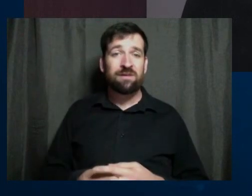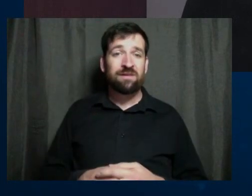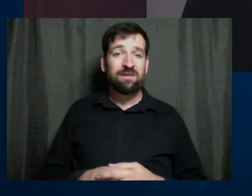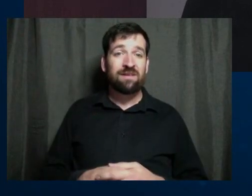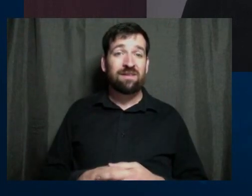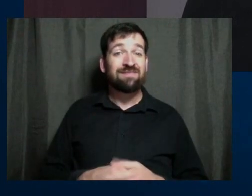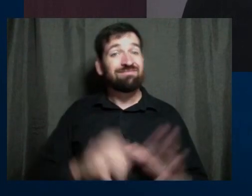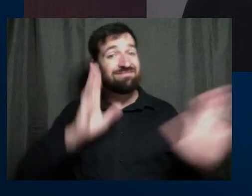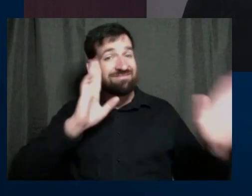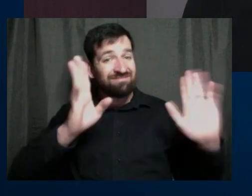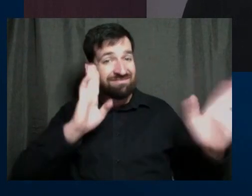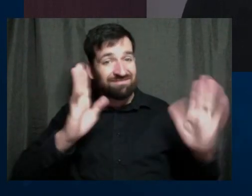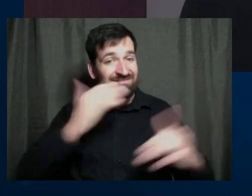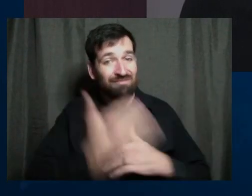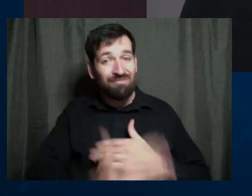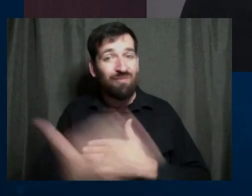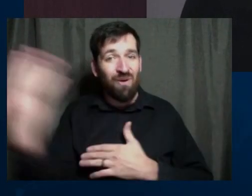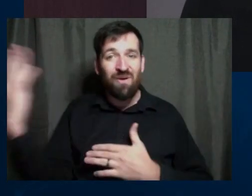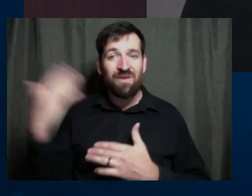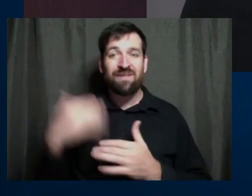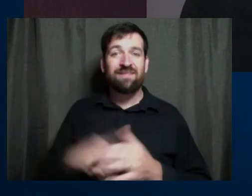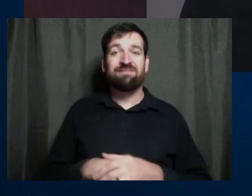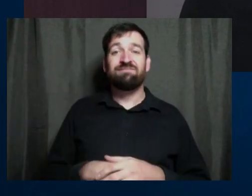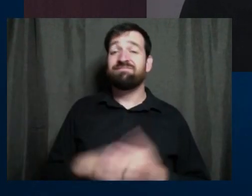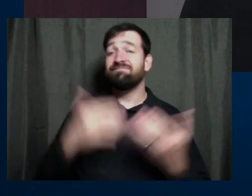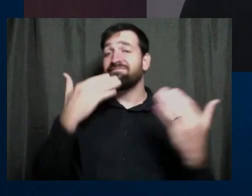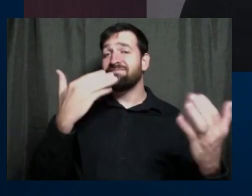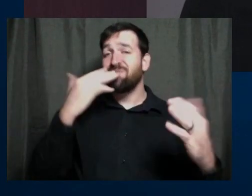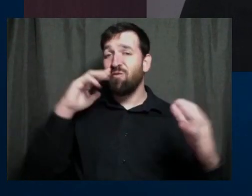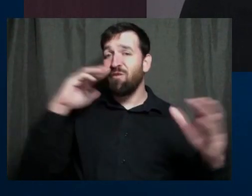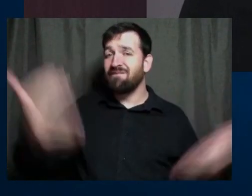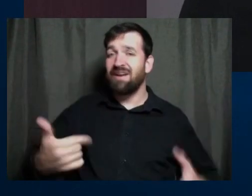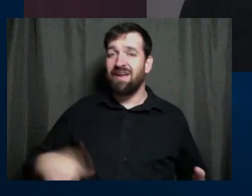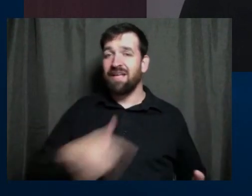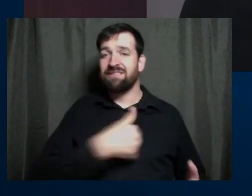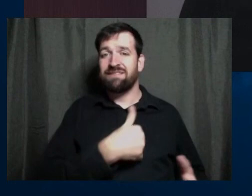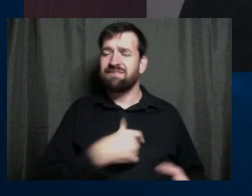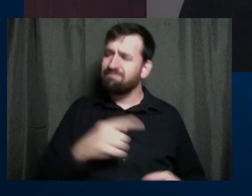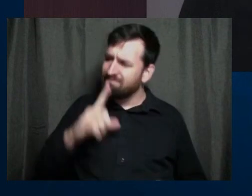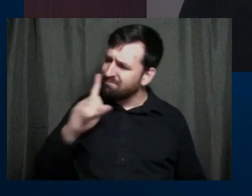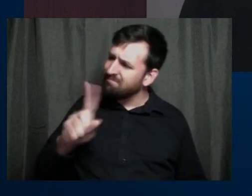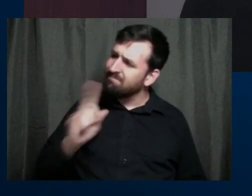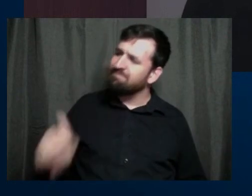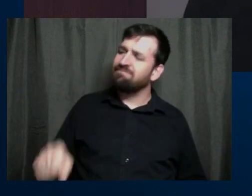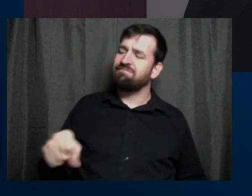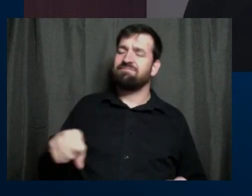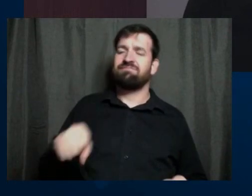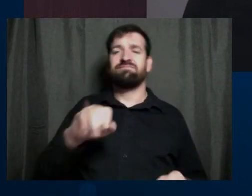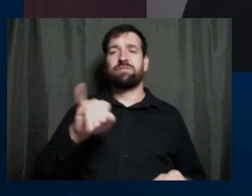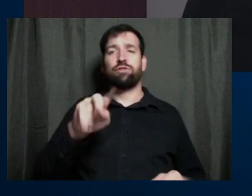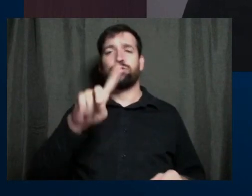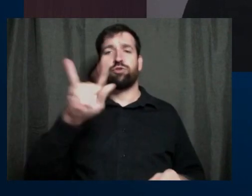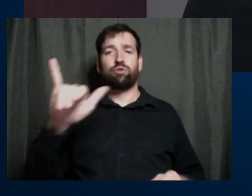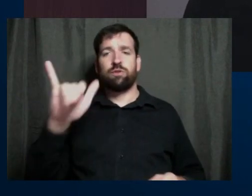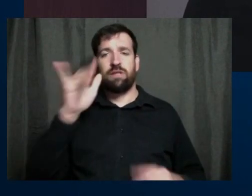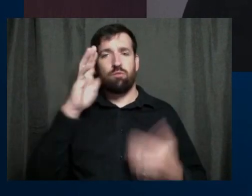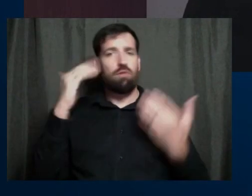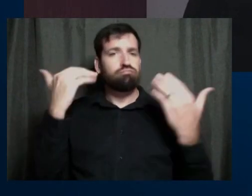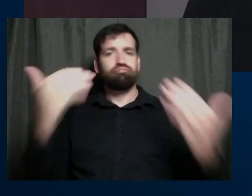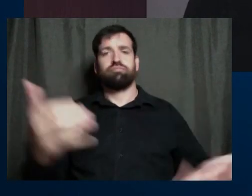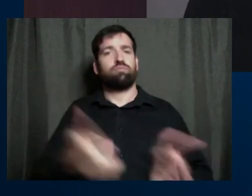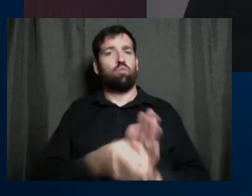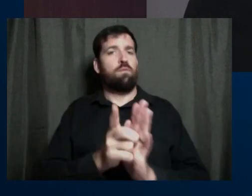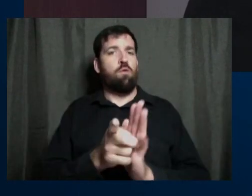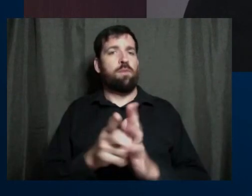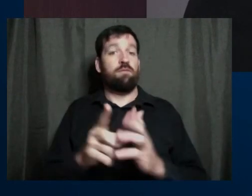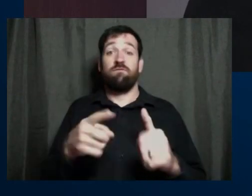Hi, good morning to you, and thanks for inviting us. Oh, you bet. Judy, we're going to dive in here in just a moment, but before we do that,